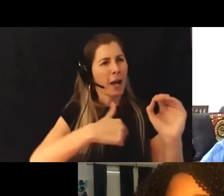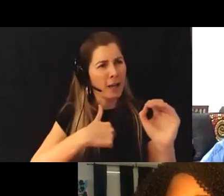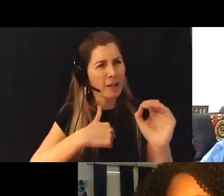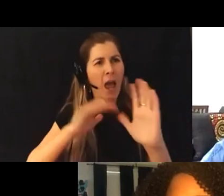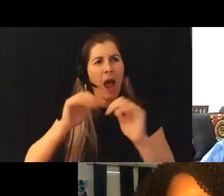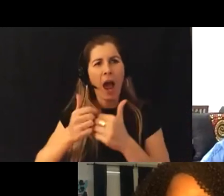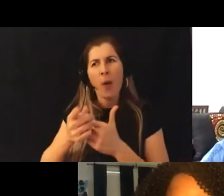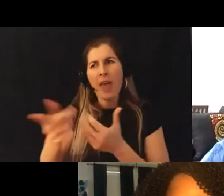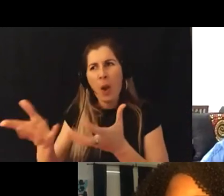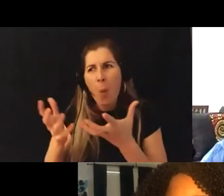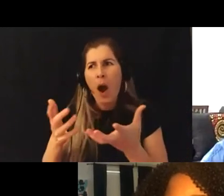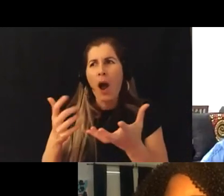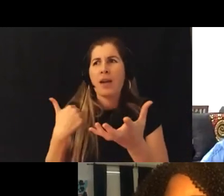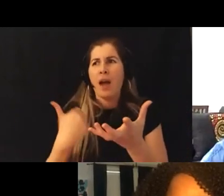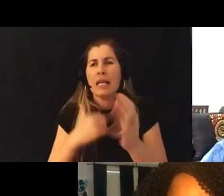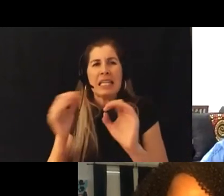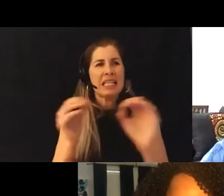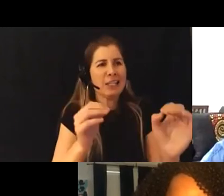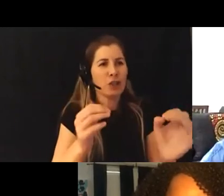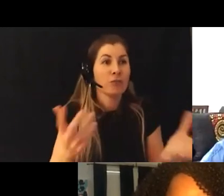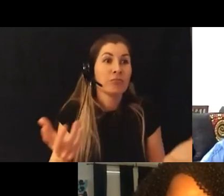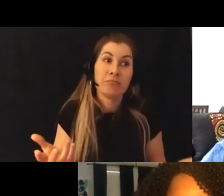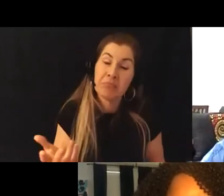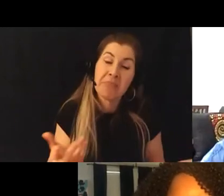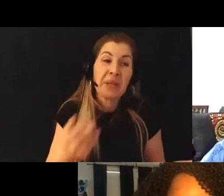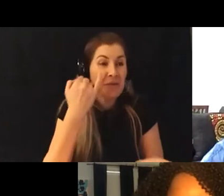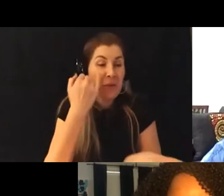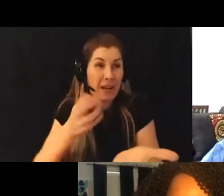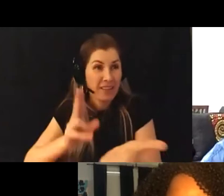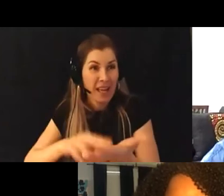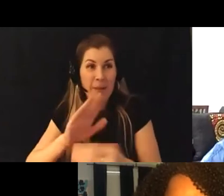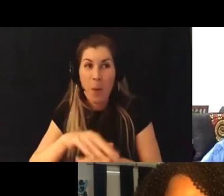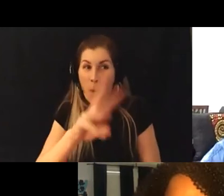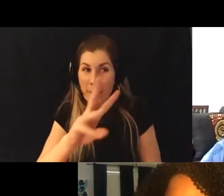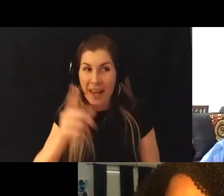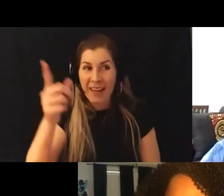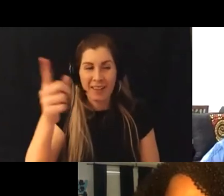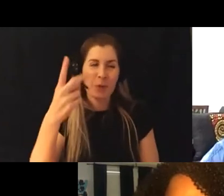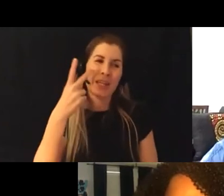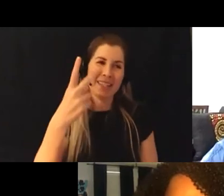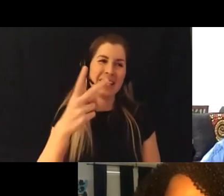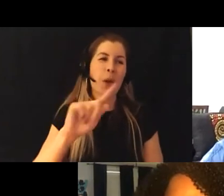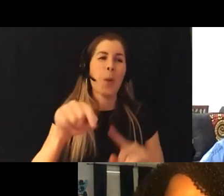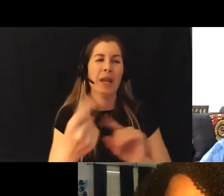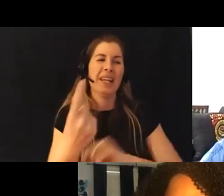be taught? So that's what we will be developing. And if you sign up on our website, you'll find out about the date on that coming up.